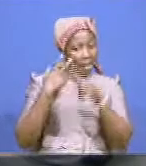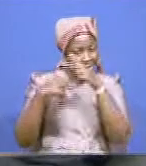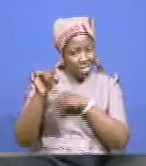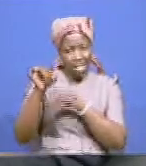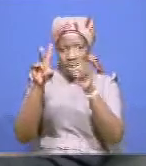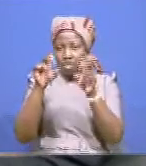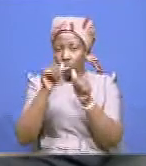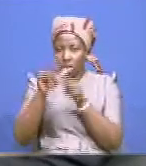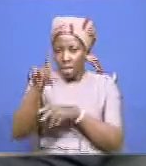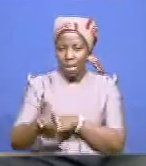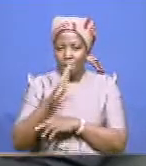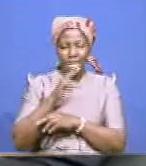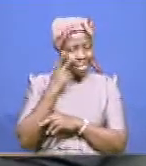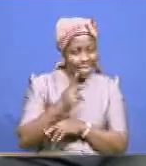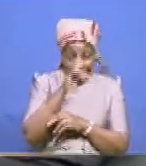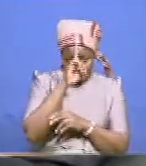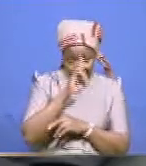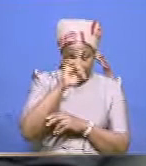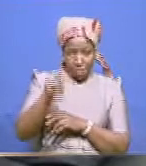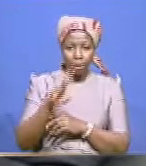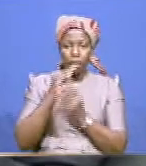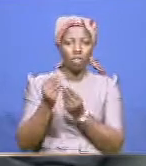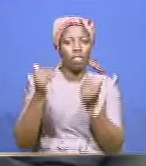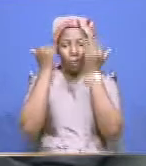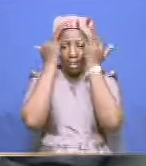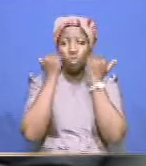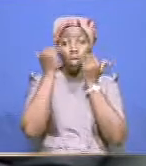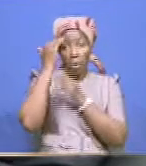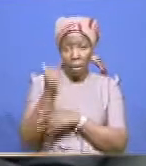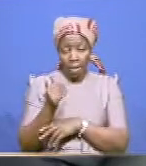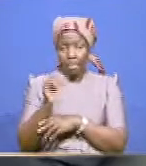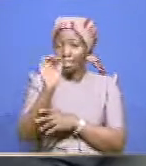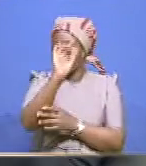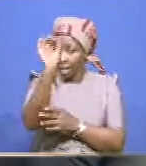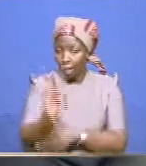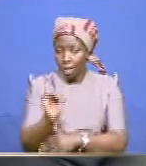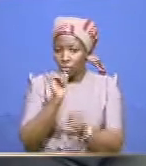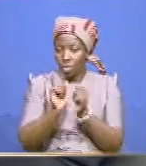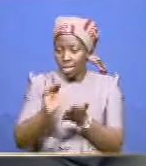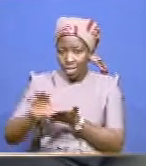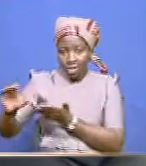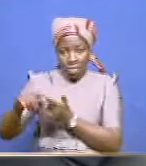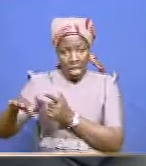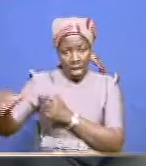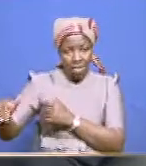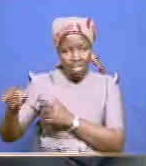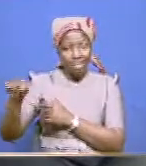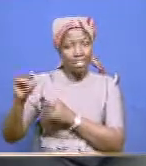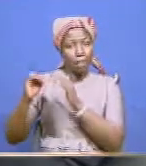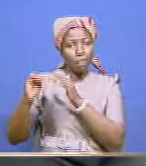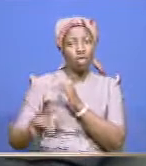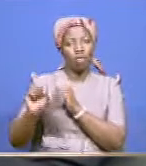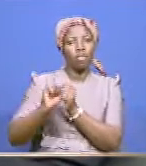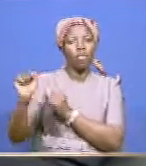that must be taken seriously and must be addressed by the court. Because the percentage that is going to the county is even less than 15%